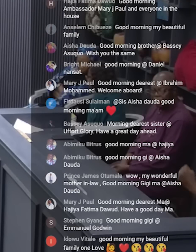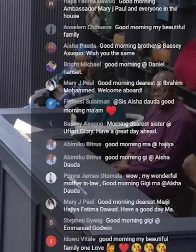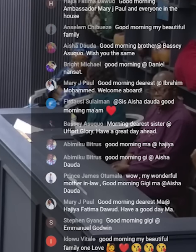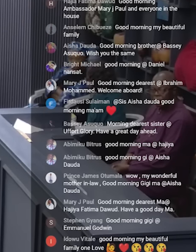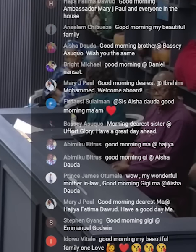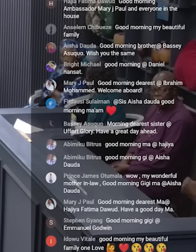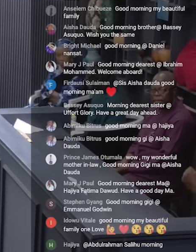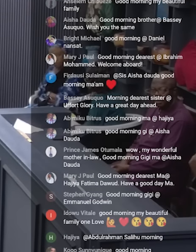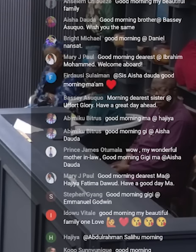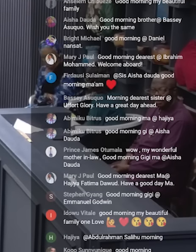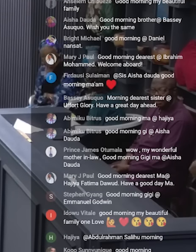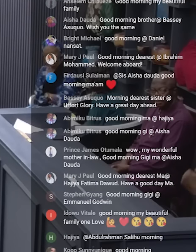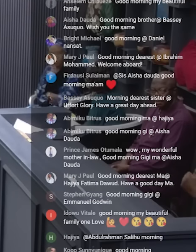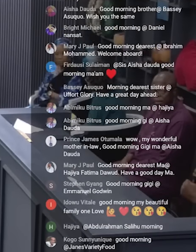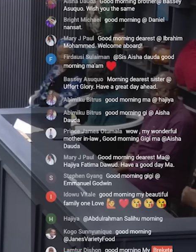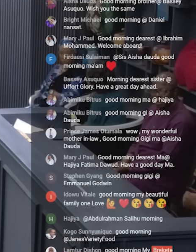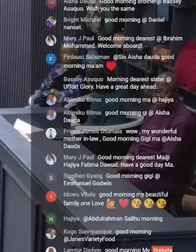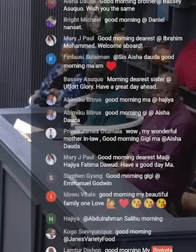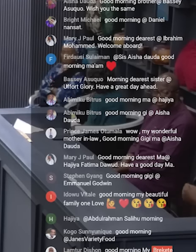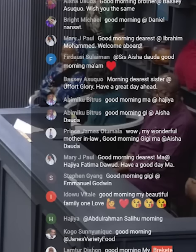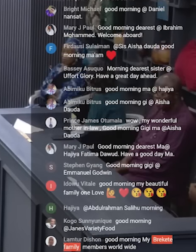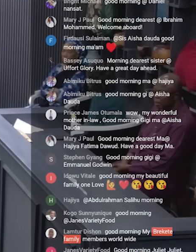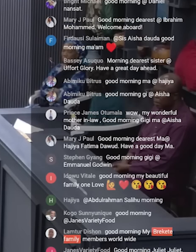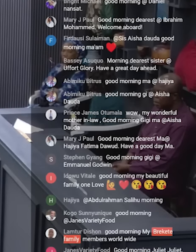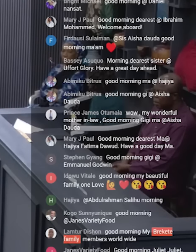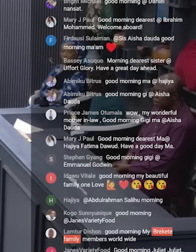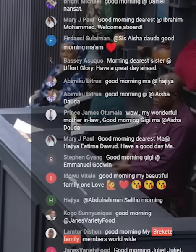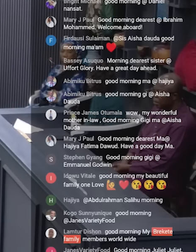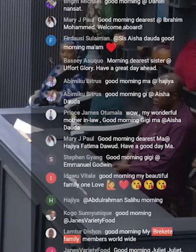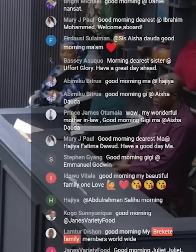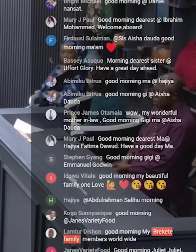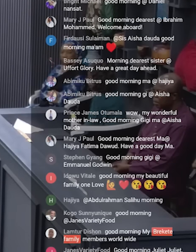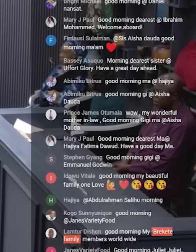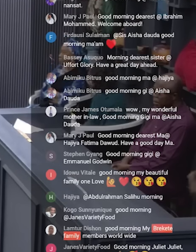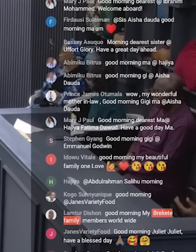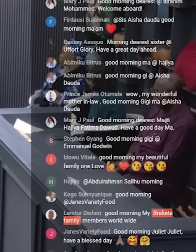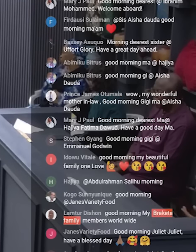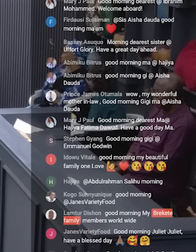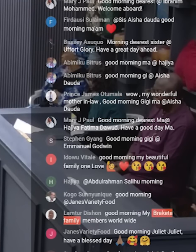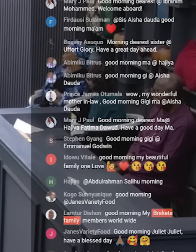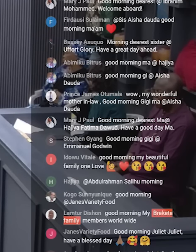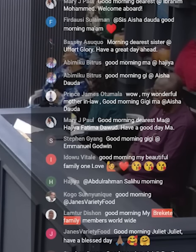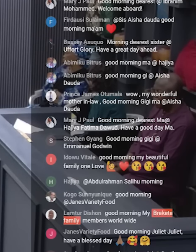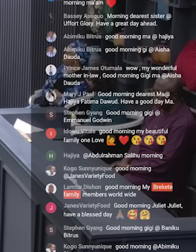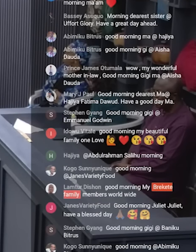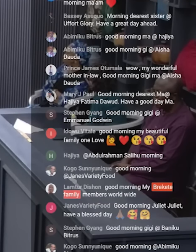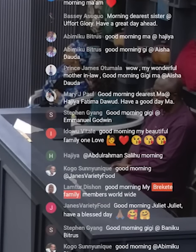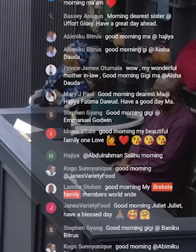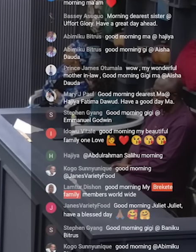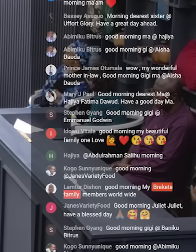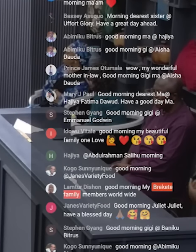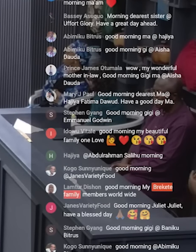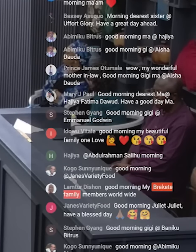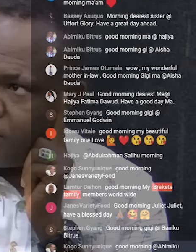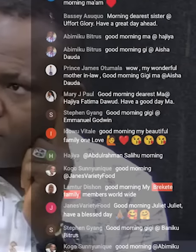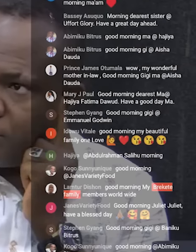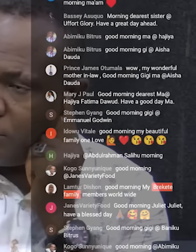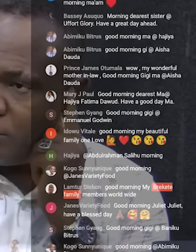to feel stay on a particular thing. And you see, when you start anything, then get that enthusiasm,